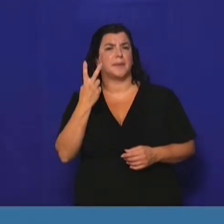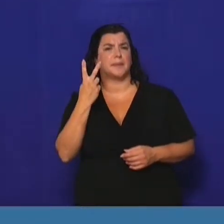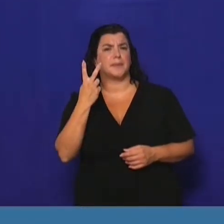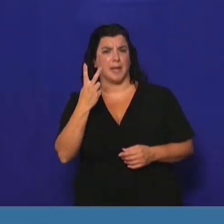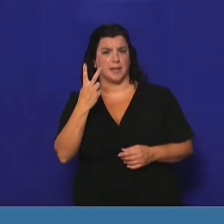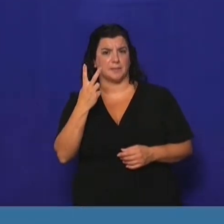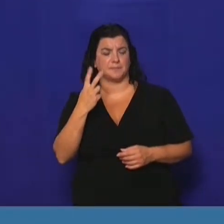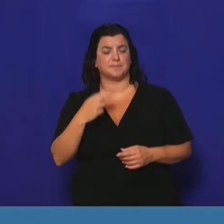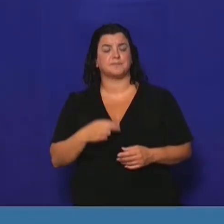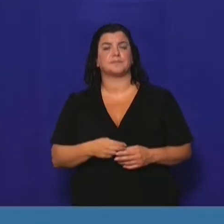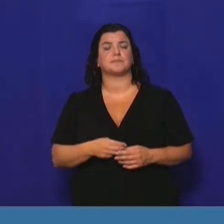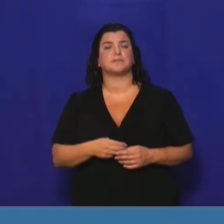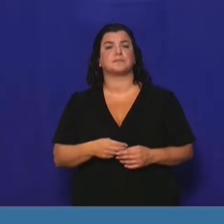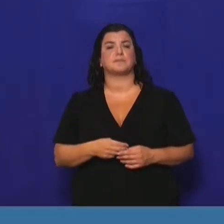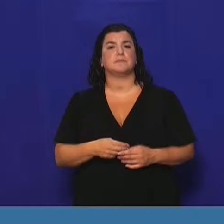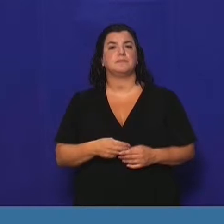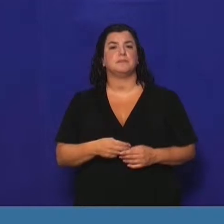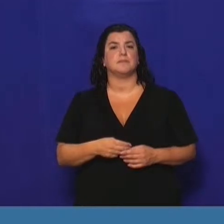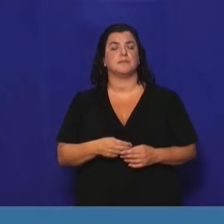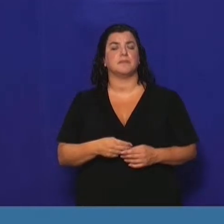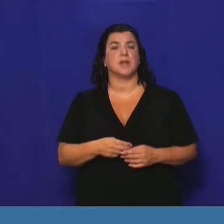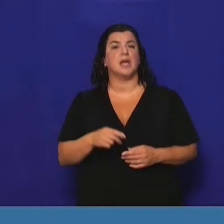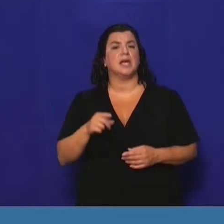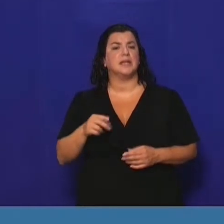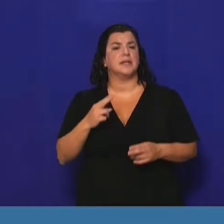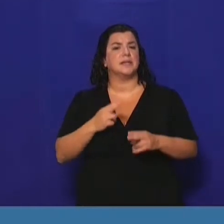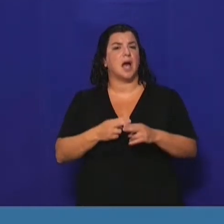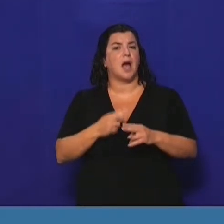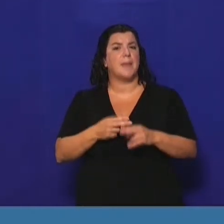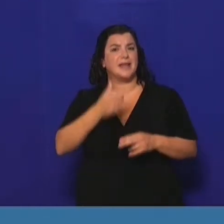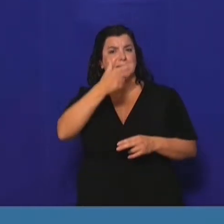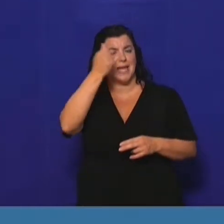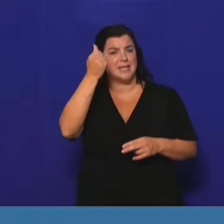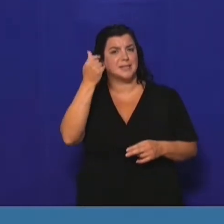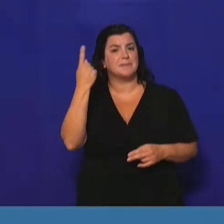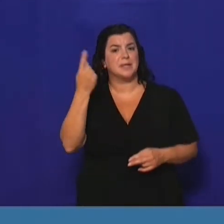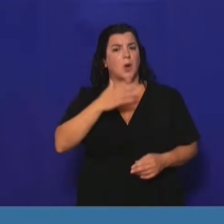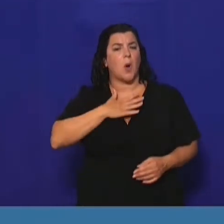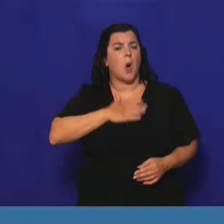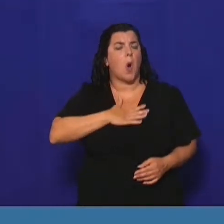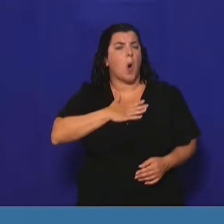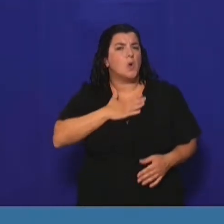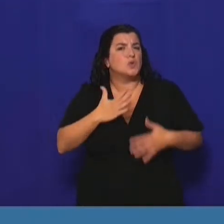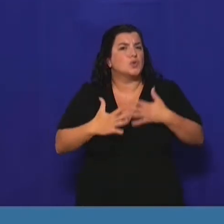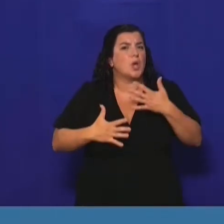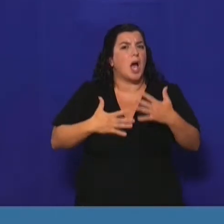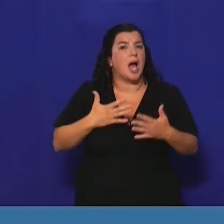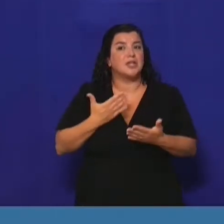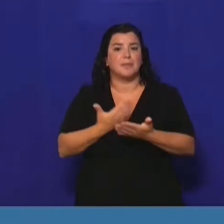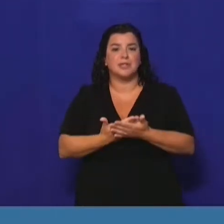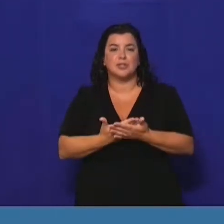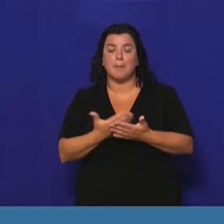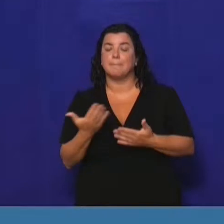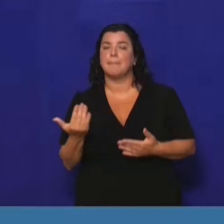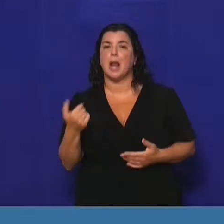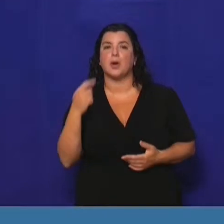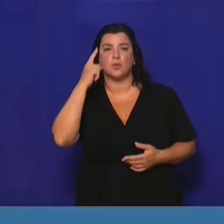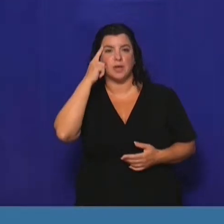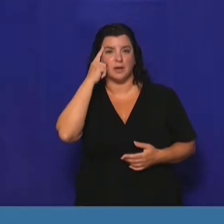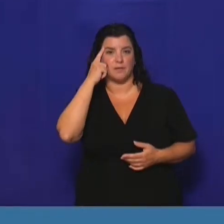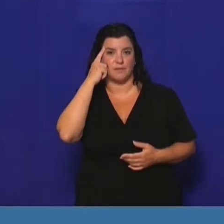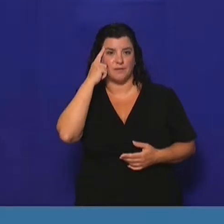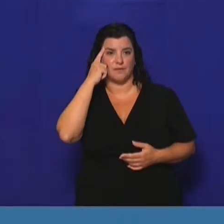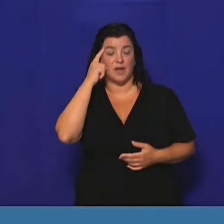għandek wieħed li inti tagħmel it-test għal dawk il-persuni li huma simptomatiċi biex inti tagħmilhom diagnosis. Dak